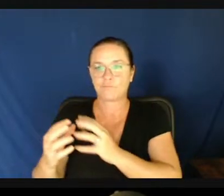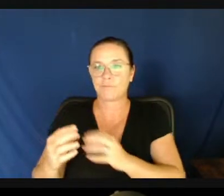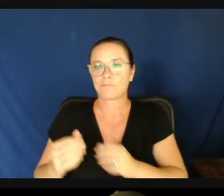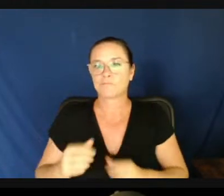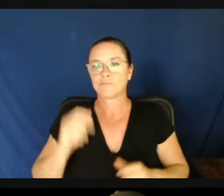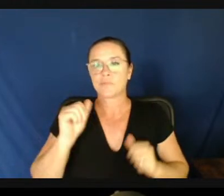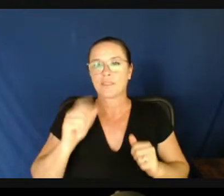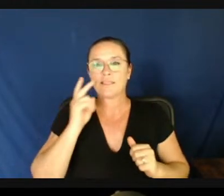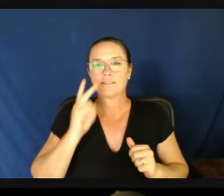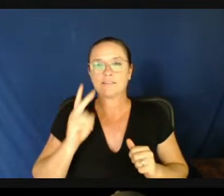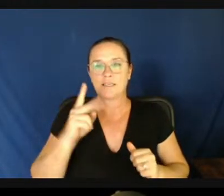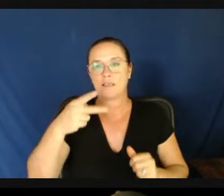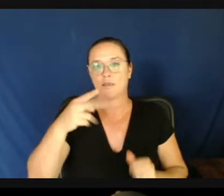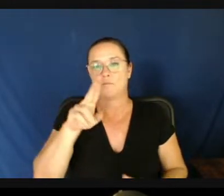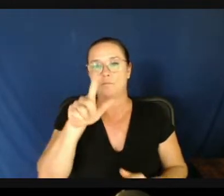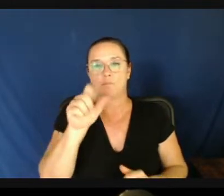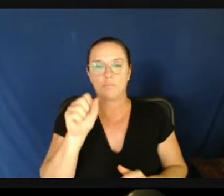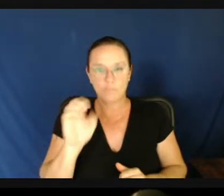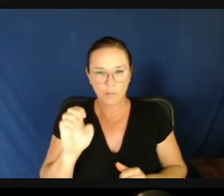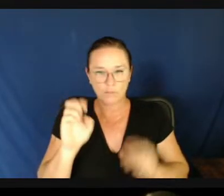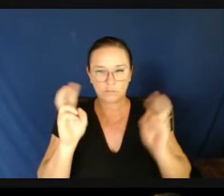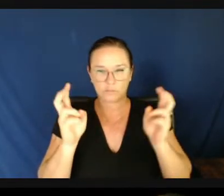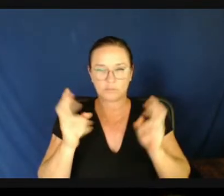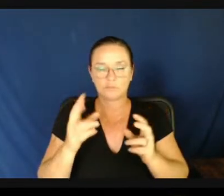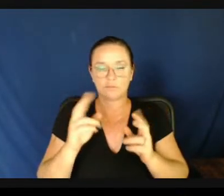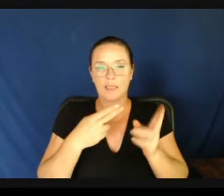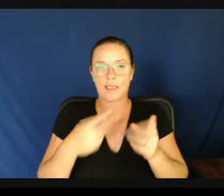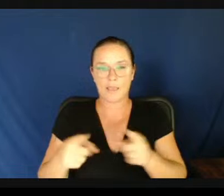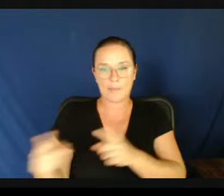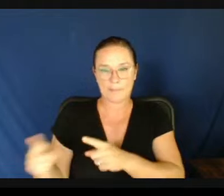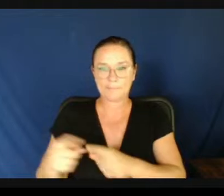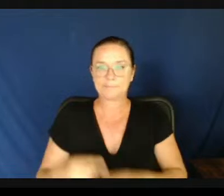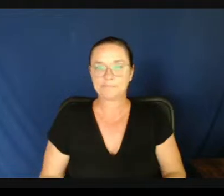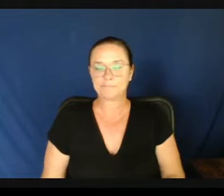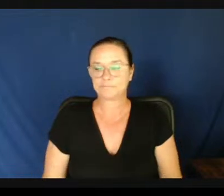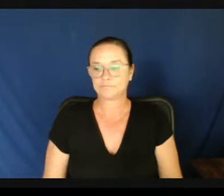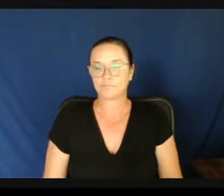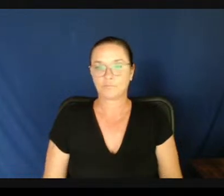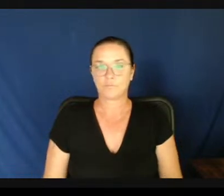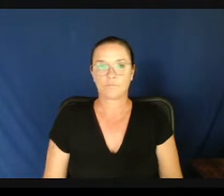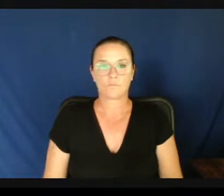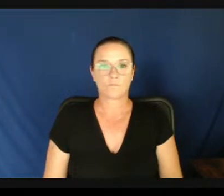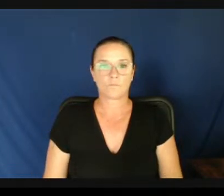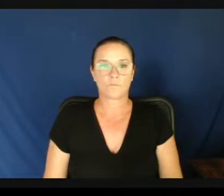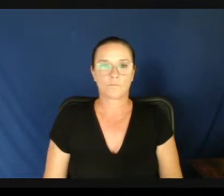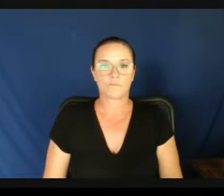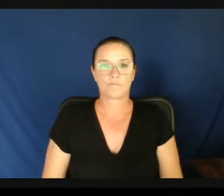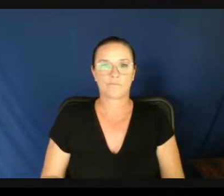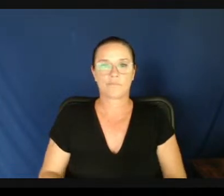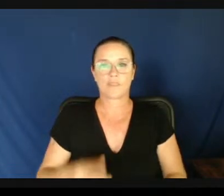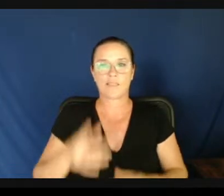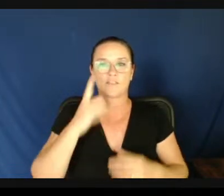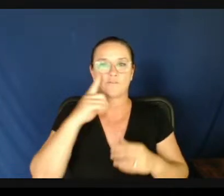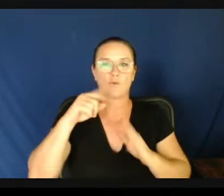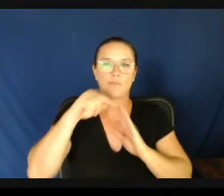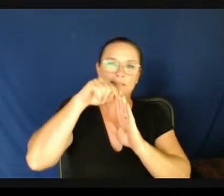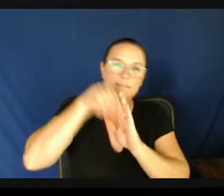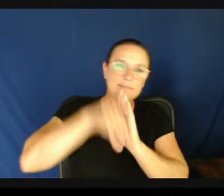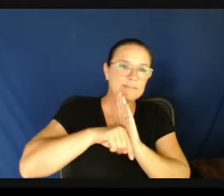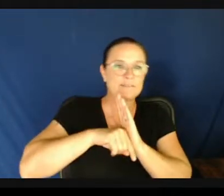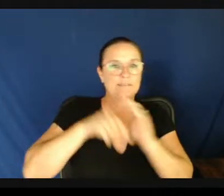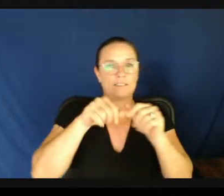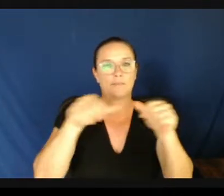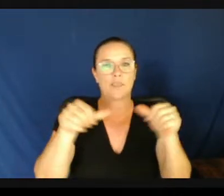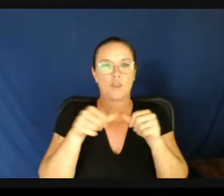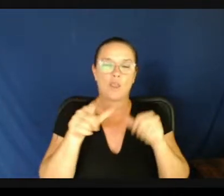little bit of pulsing happening down there. That's maybe the most exciting thing in that deep zone, the far left side of the